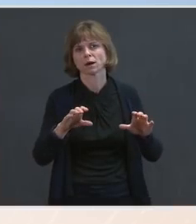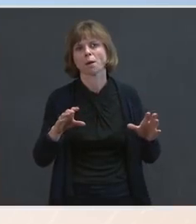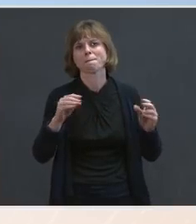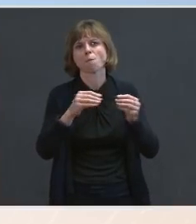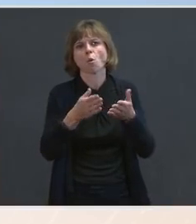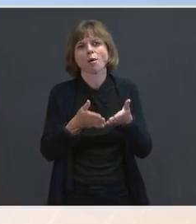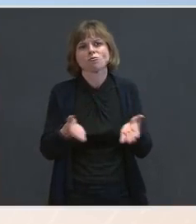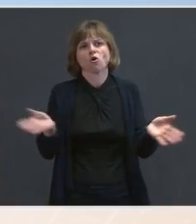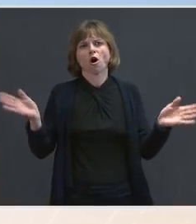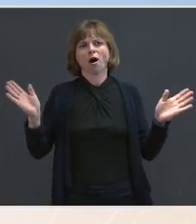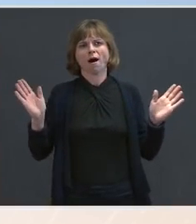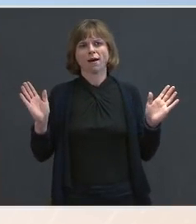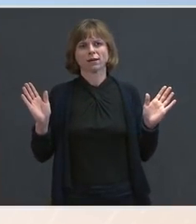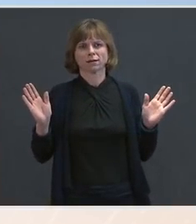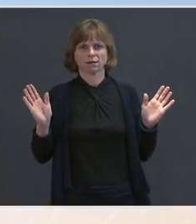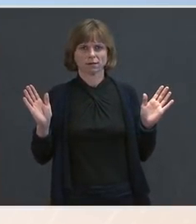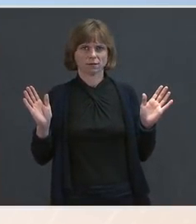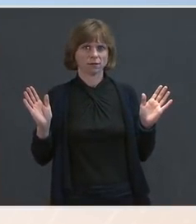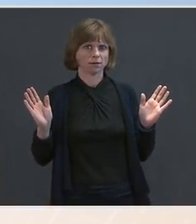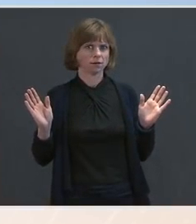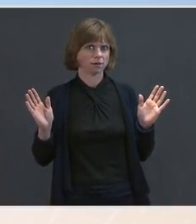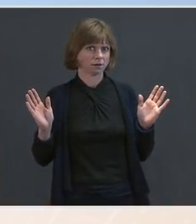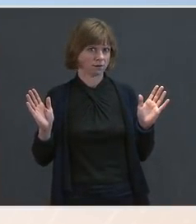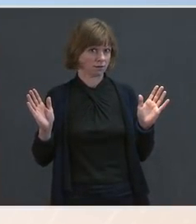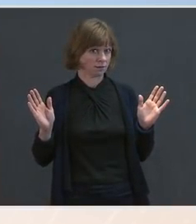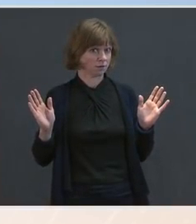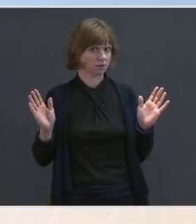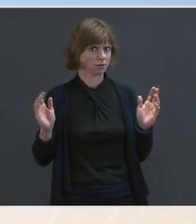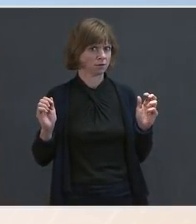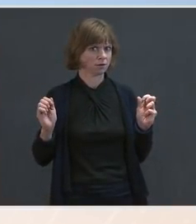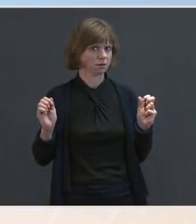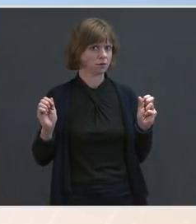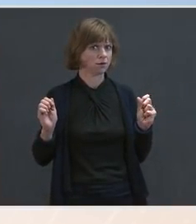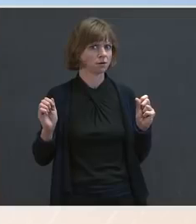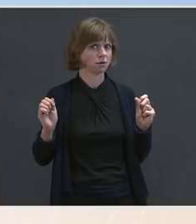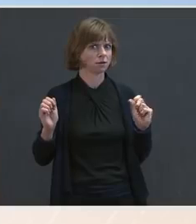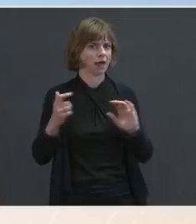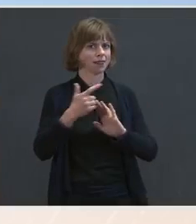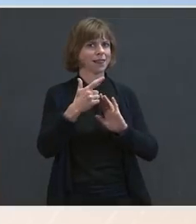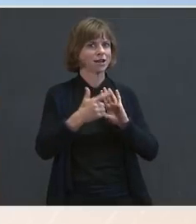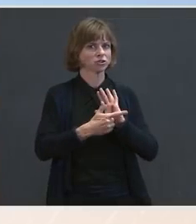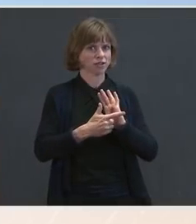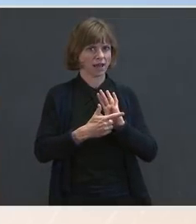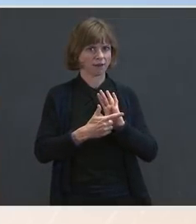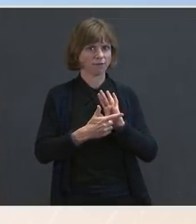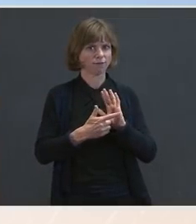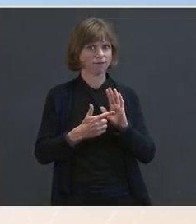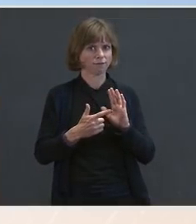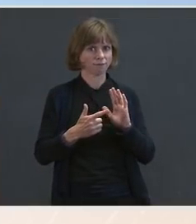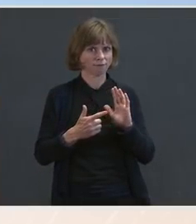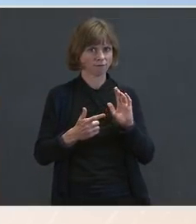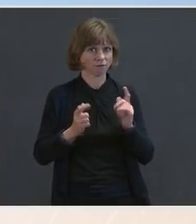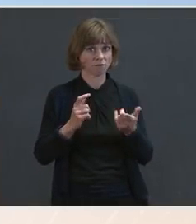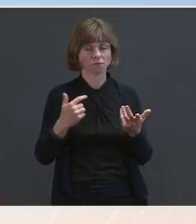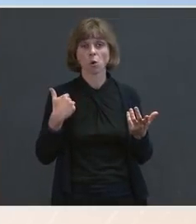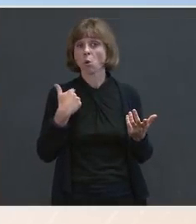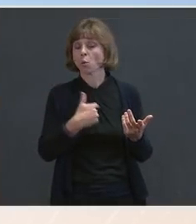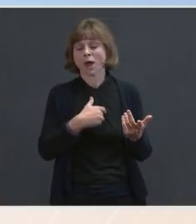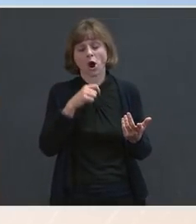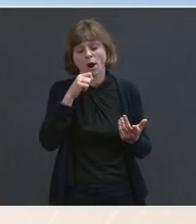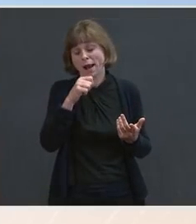broad-based, more bold, in the words of the administration, legislative proposals in the future? We don't look at it